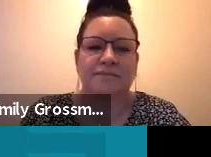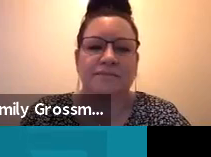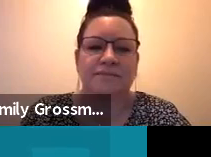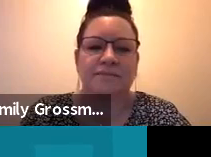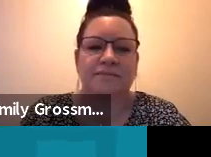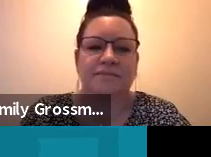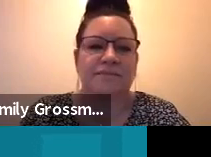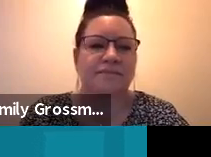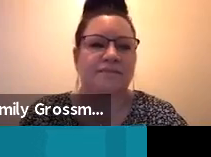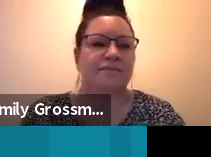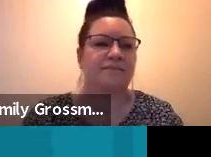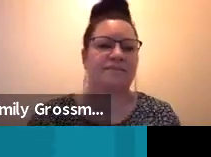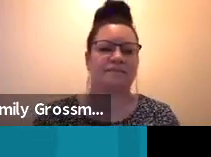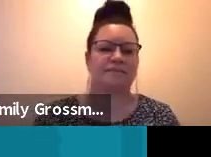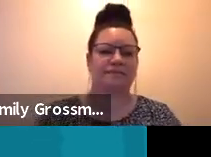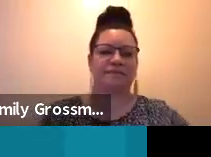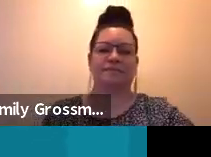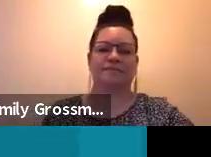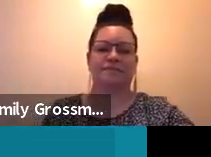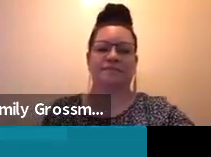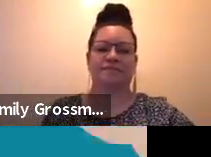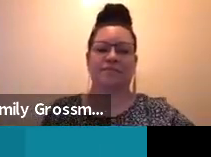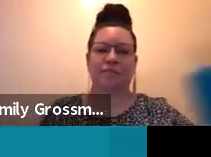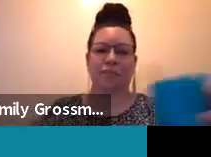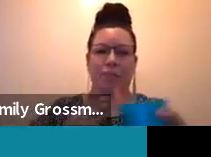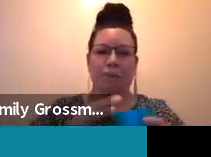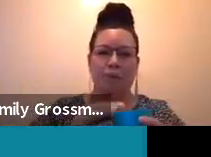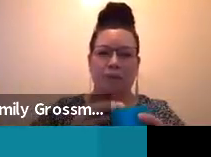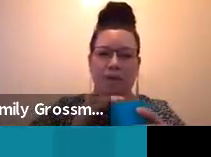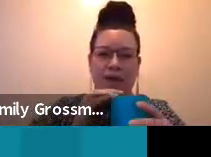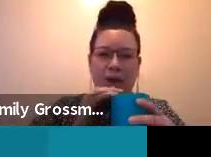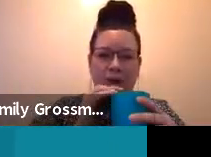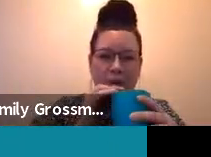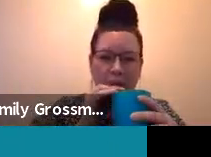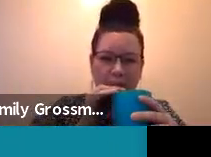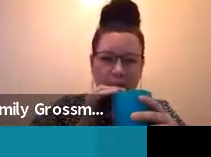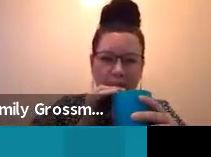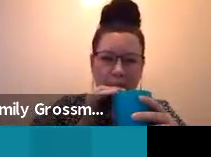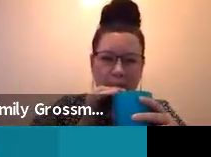dishes on that sushi train may be very appealing.